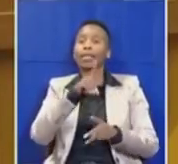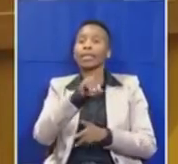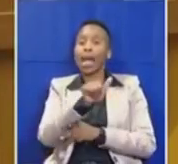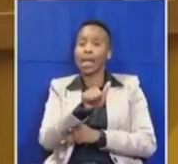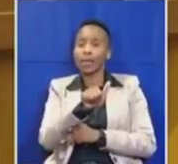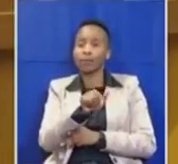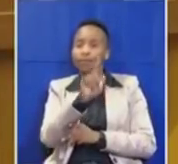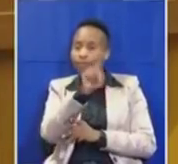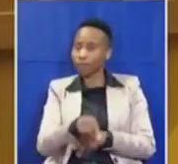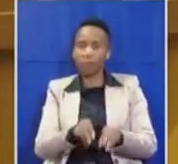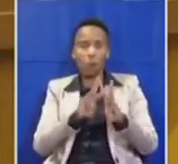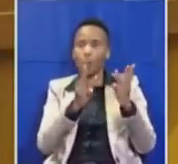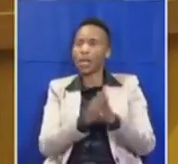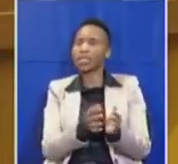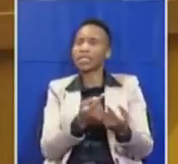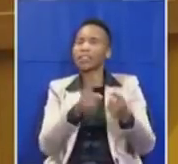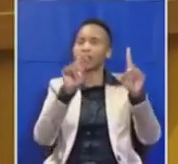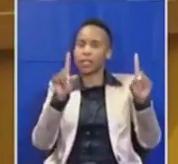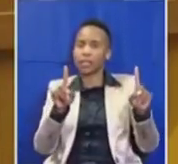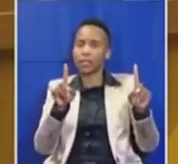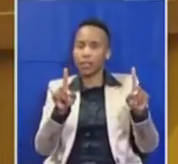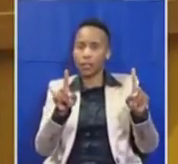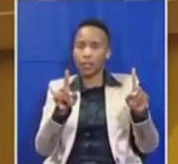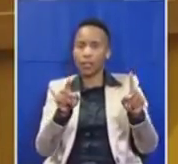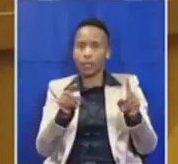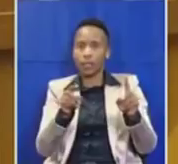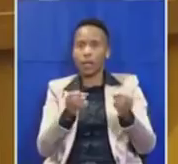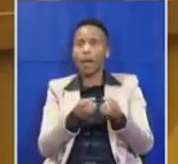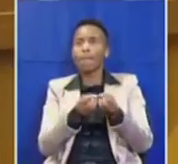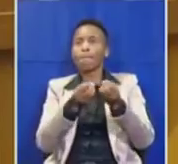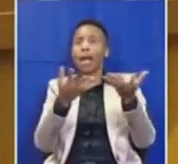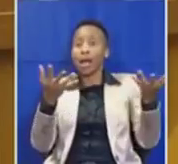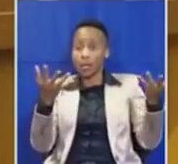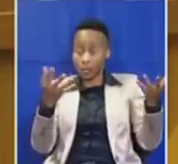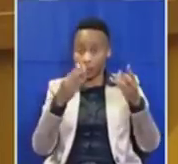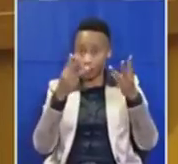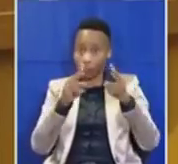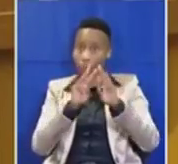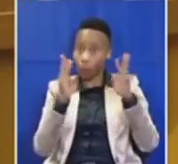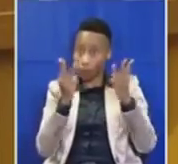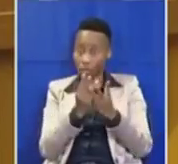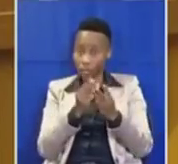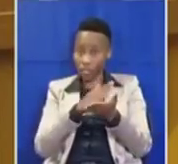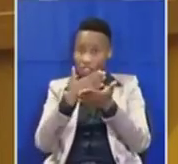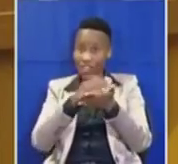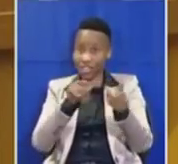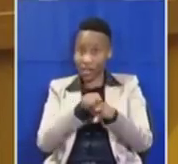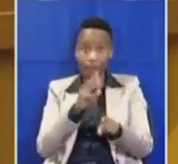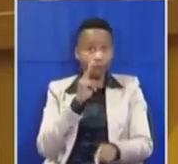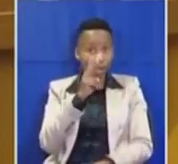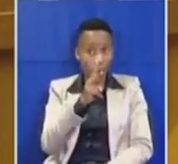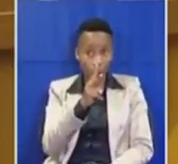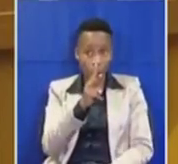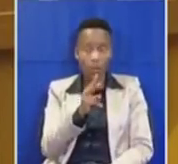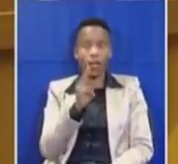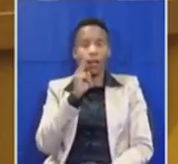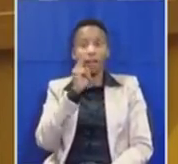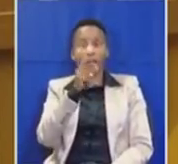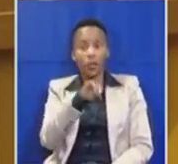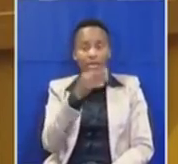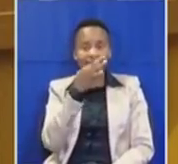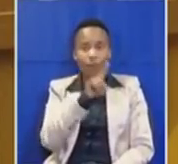different. And there are many all over the world that are sharing this view. It is a view that says